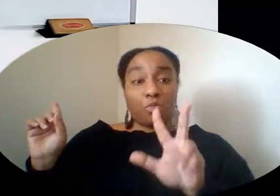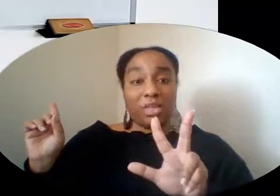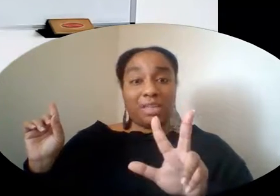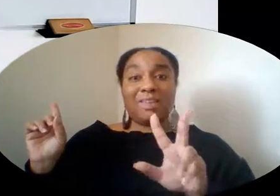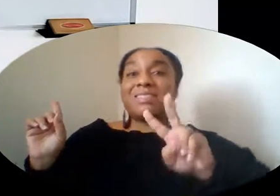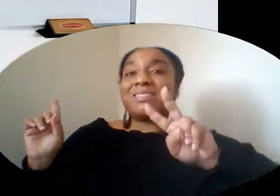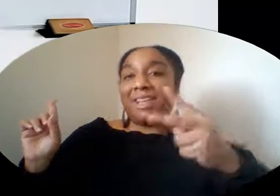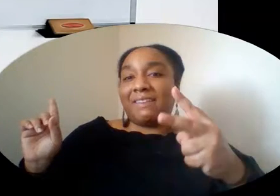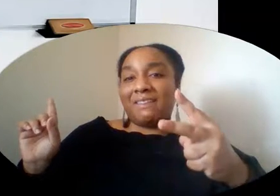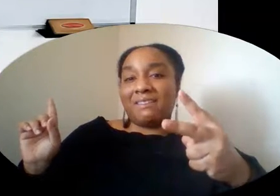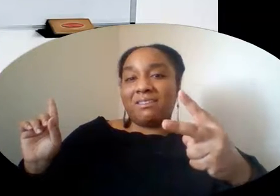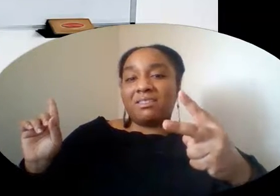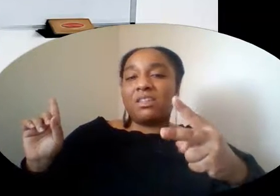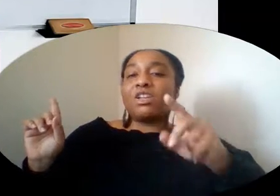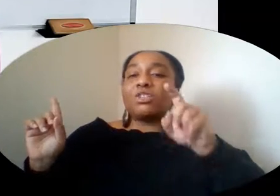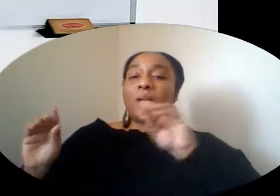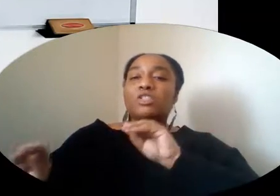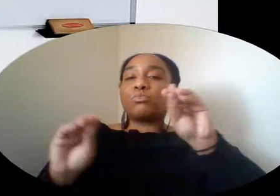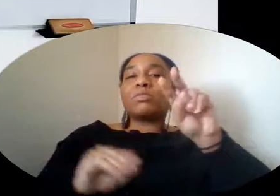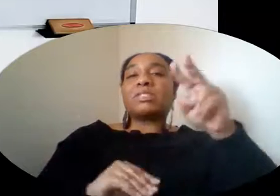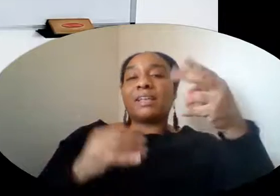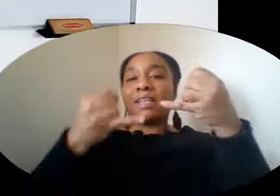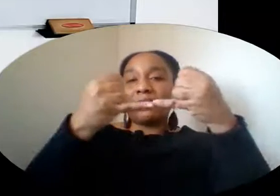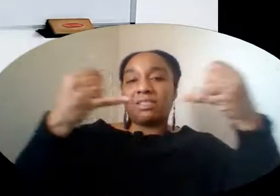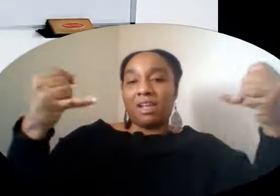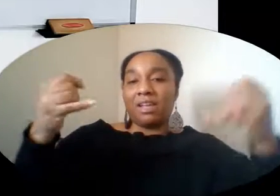came second, so it has to go on the second line.